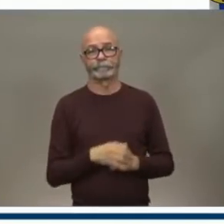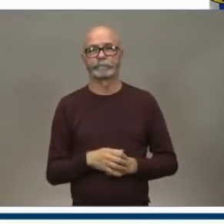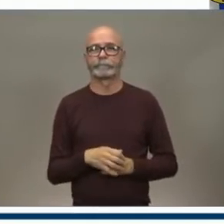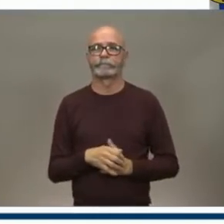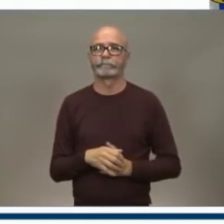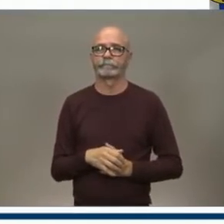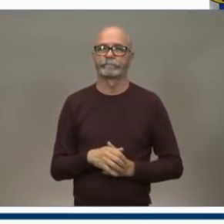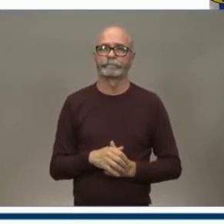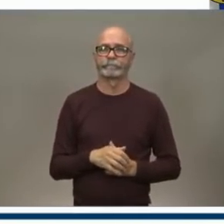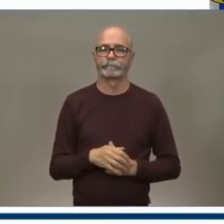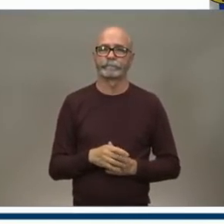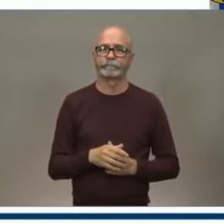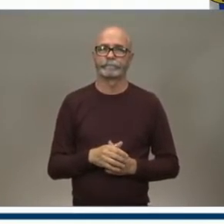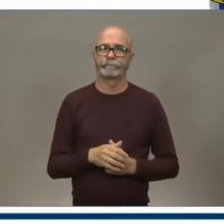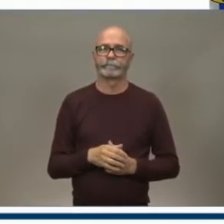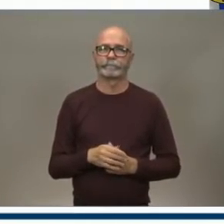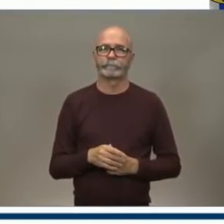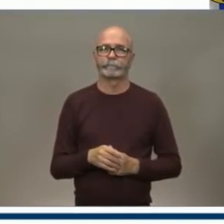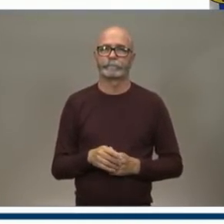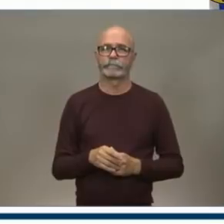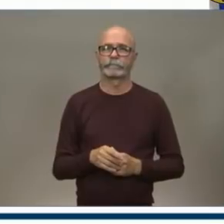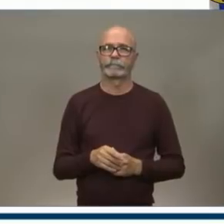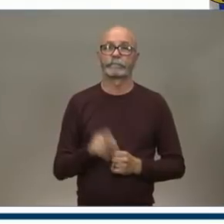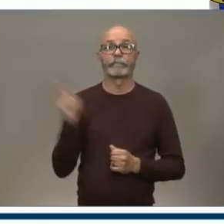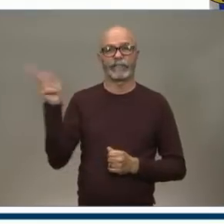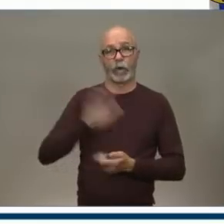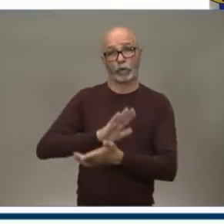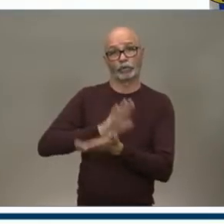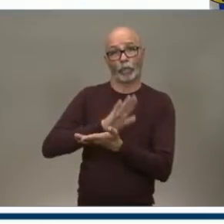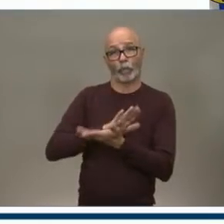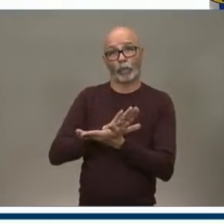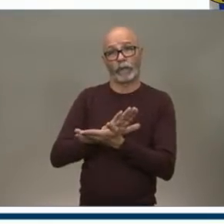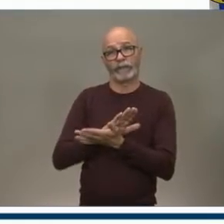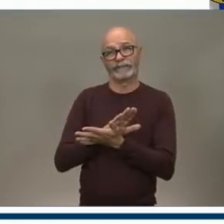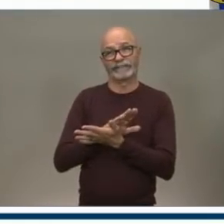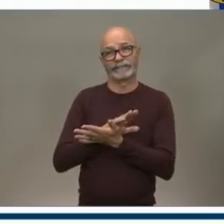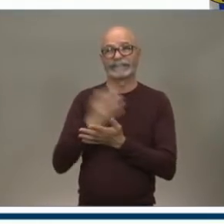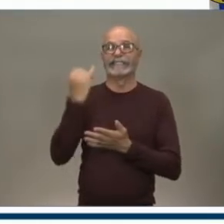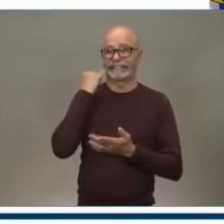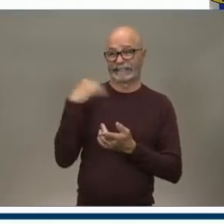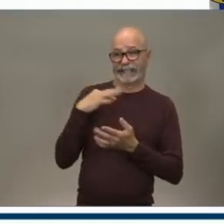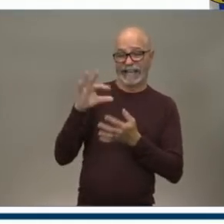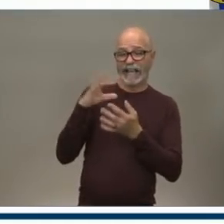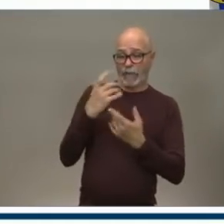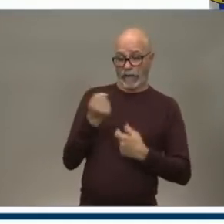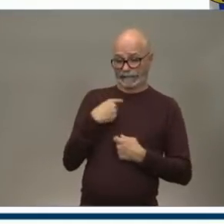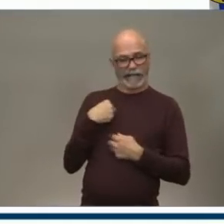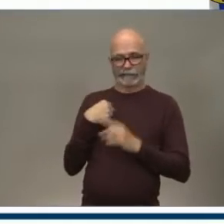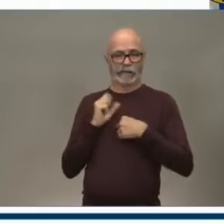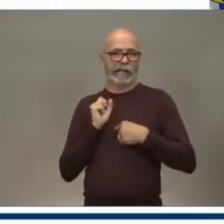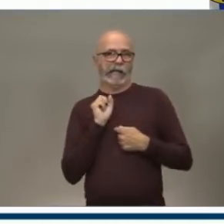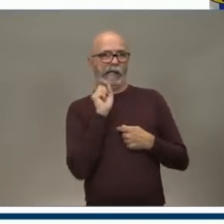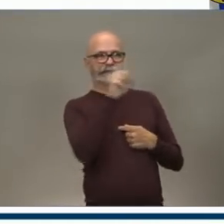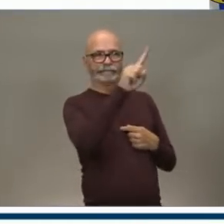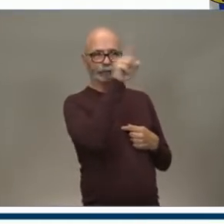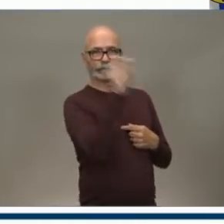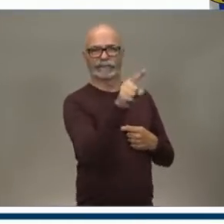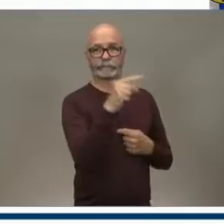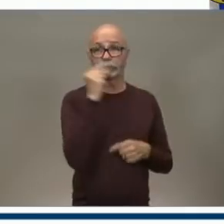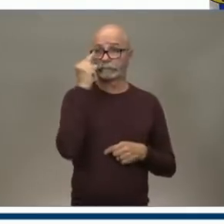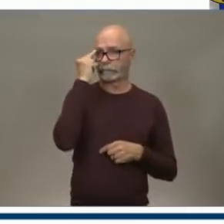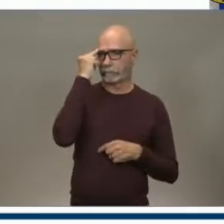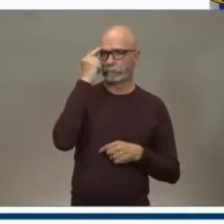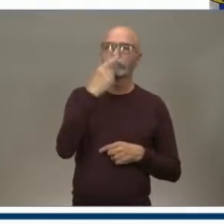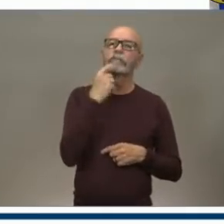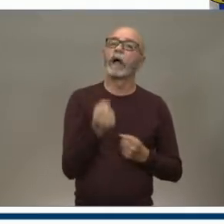center asked me to ask you. I'd like to know how many students and teachers at the two